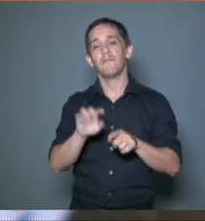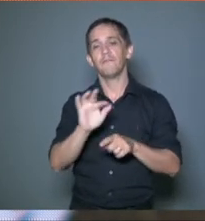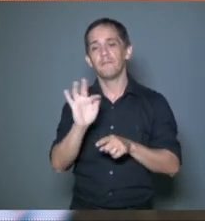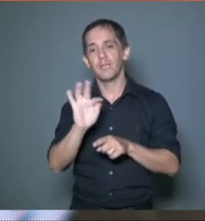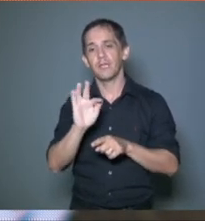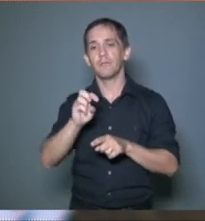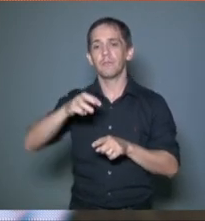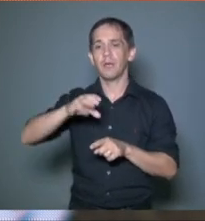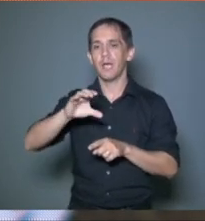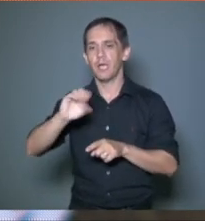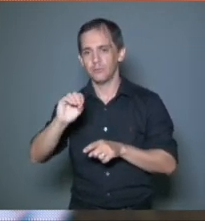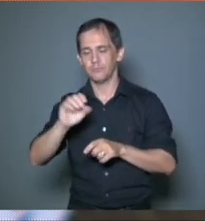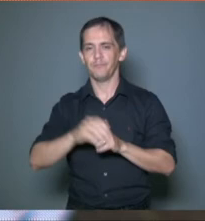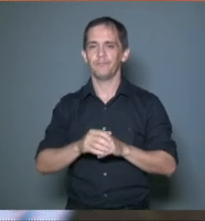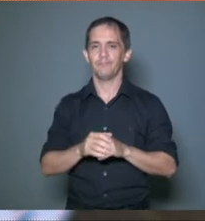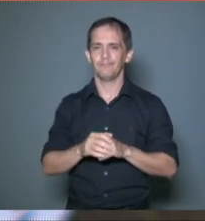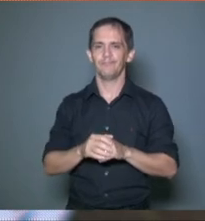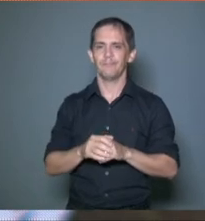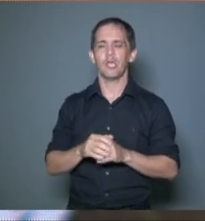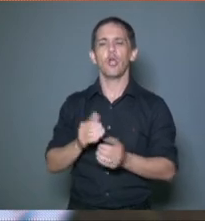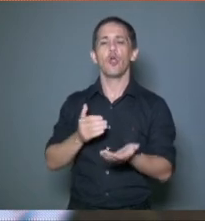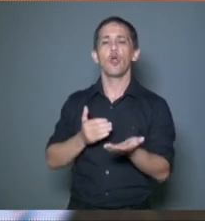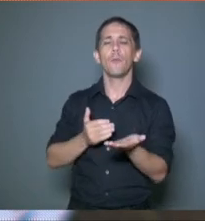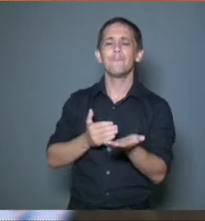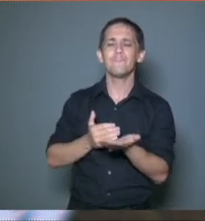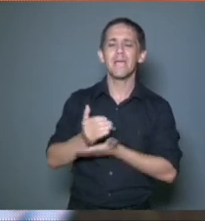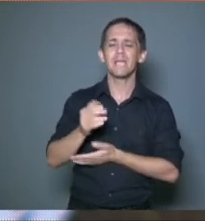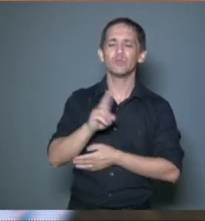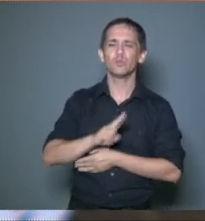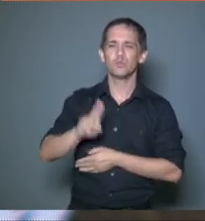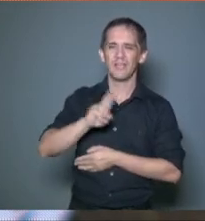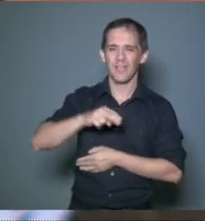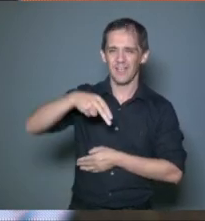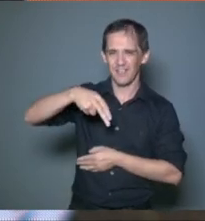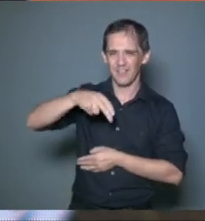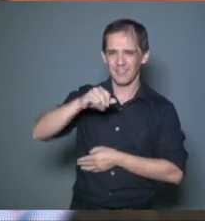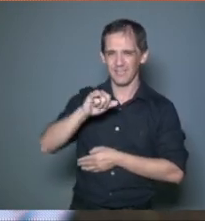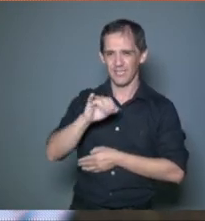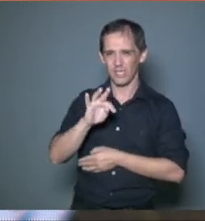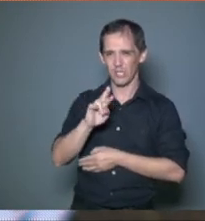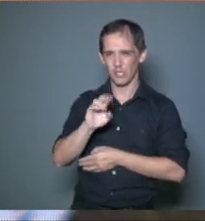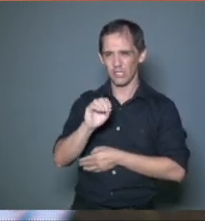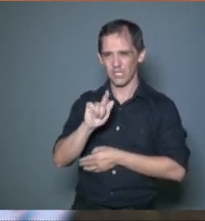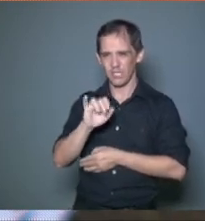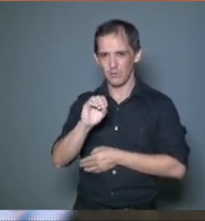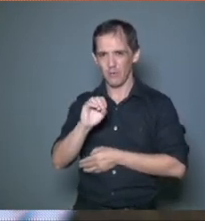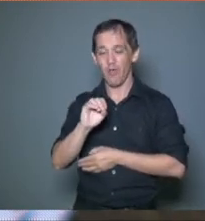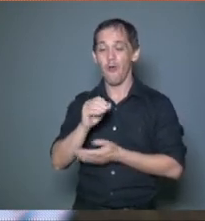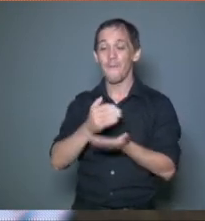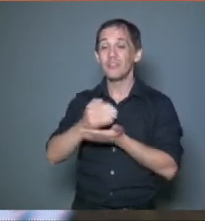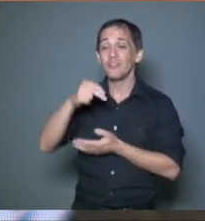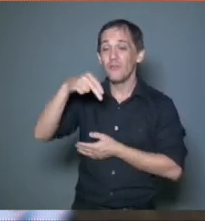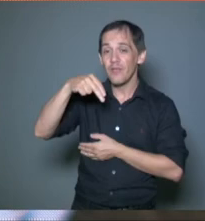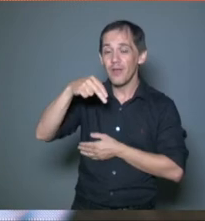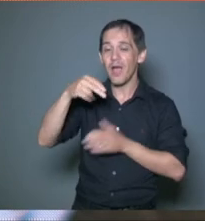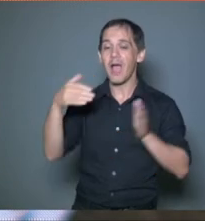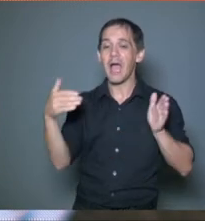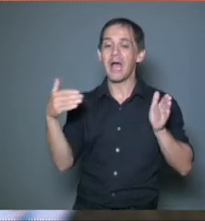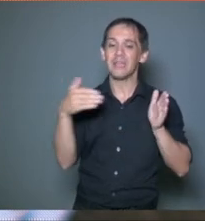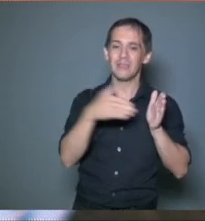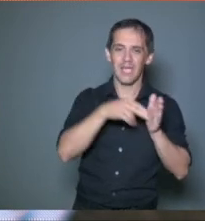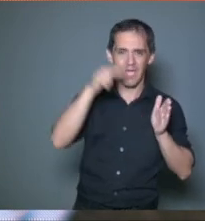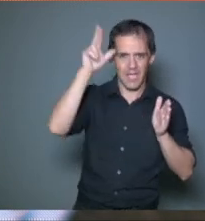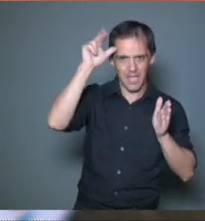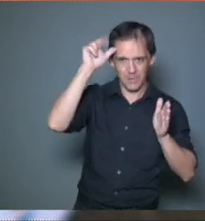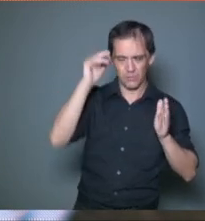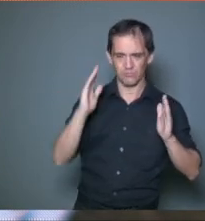apply nitrogen in February or March. So we start using nitrogen in November and we use it until